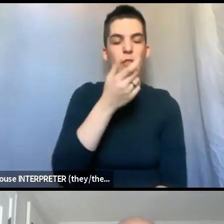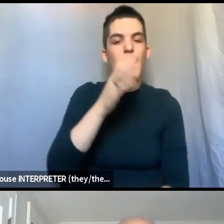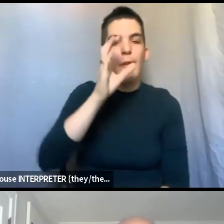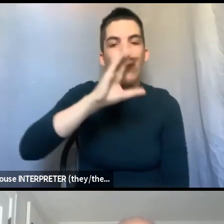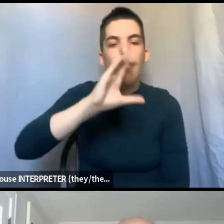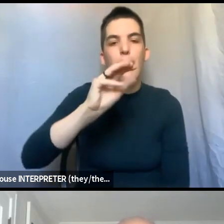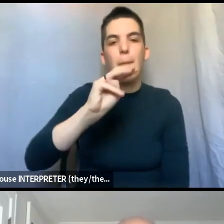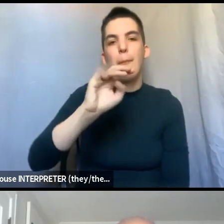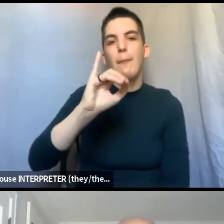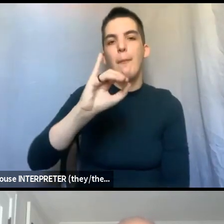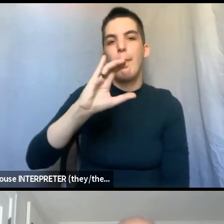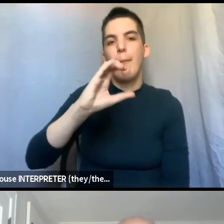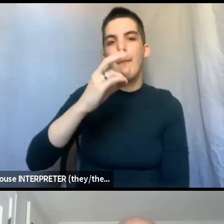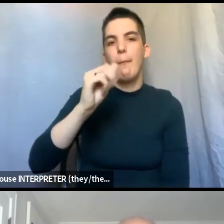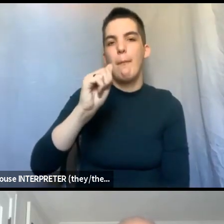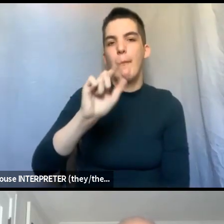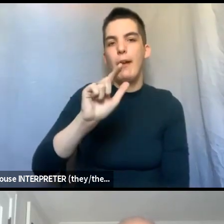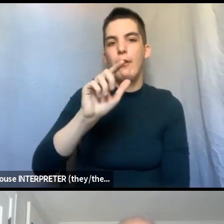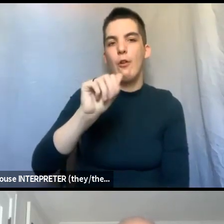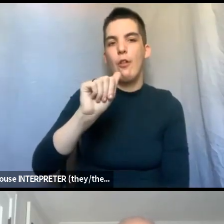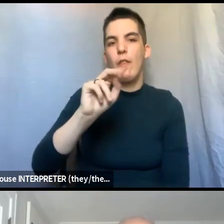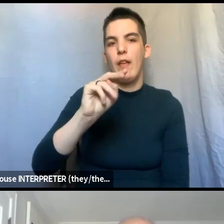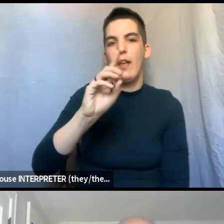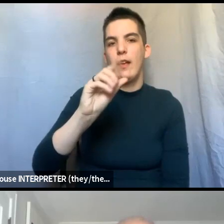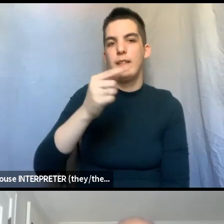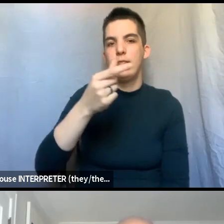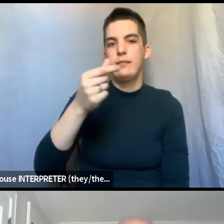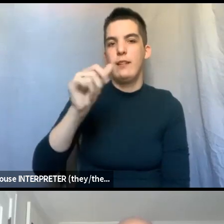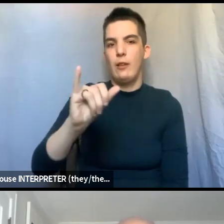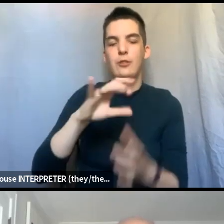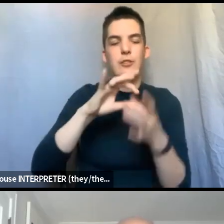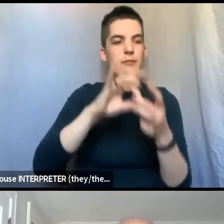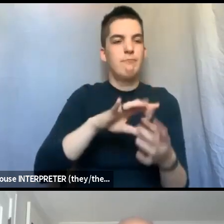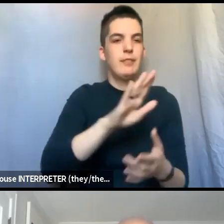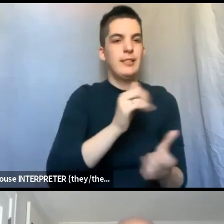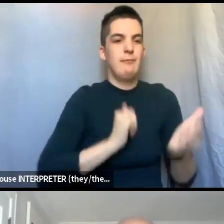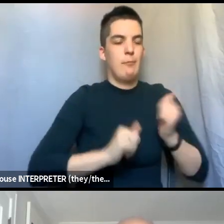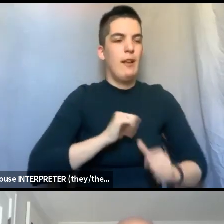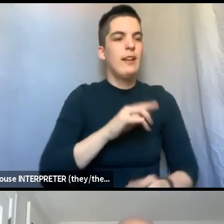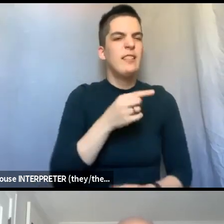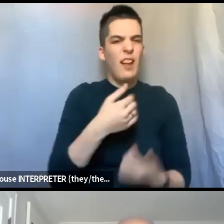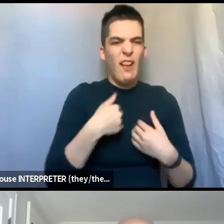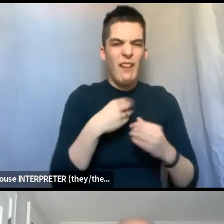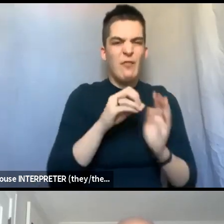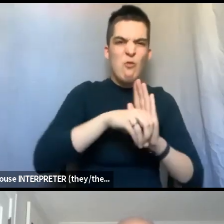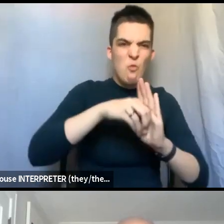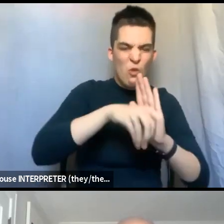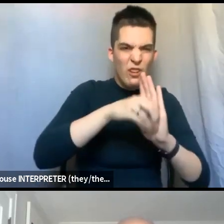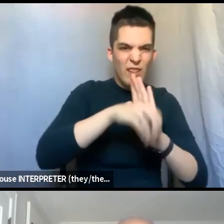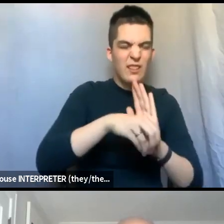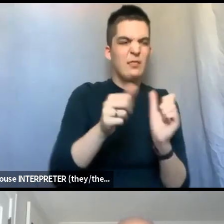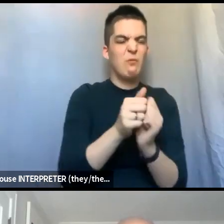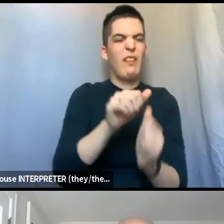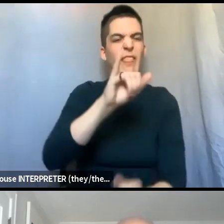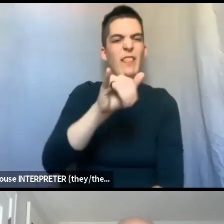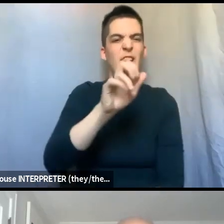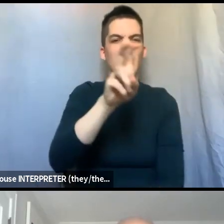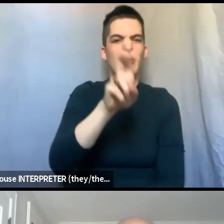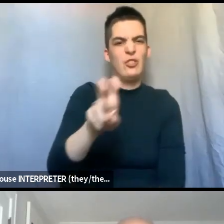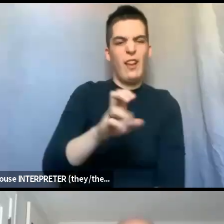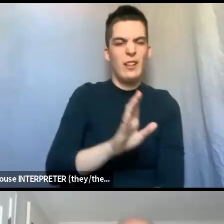Slaughter about the whole jazz scene in New Orleans. I mean, there's some really fabulous stuff. His childhood and his parents